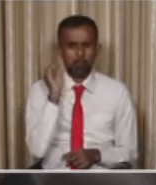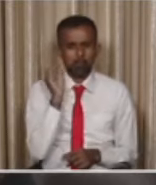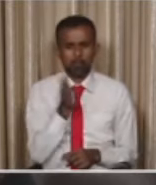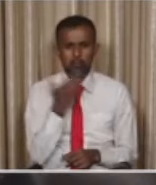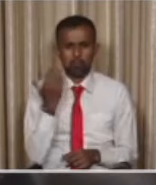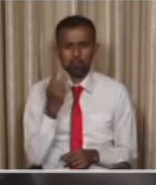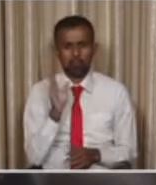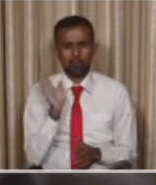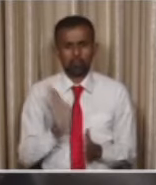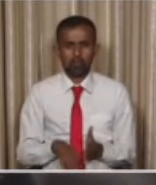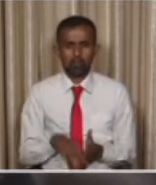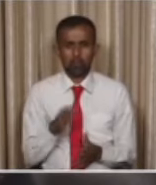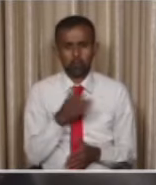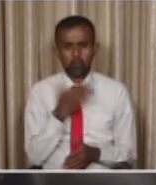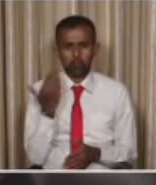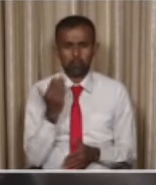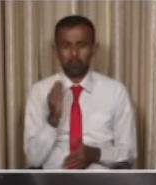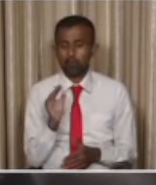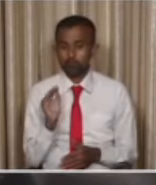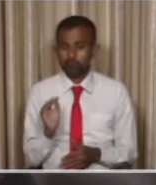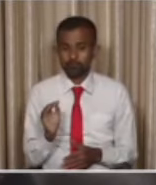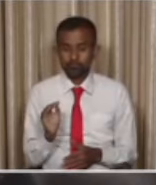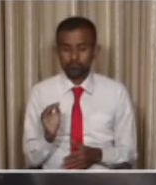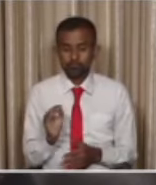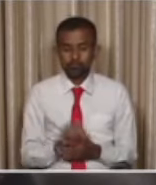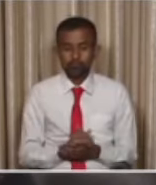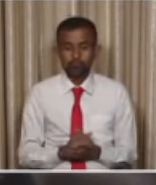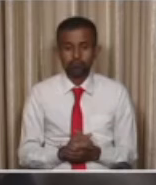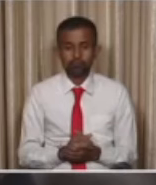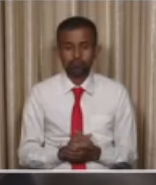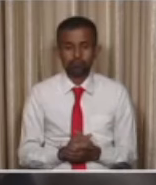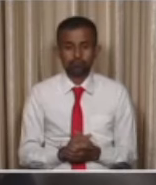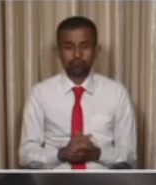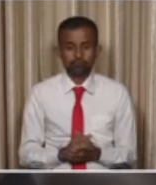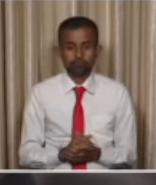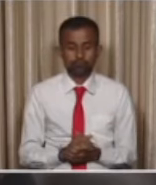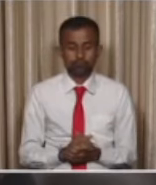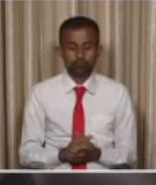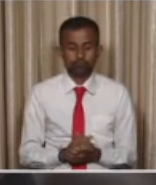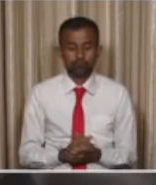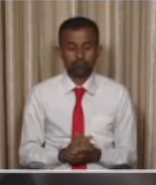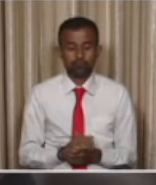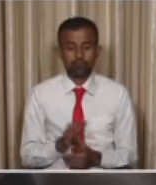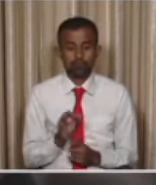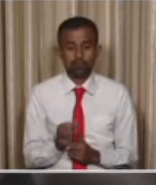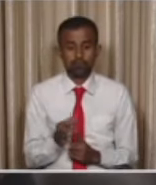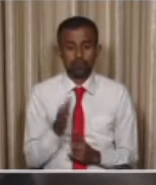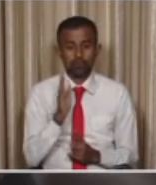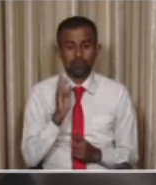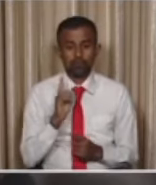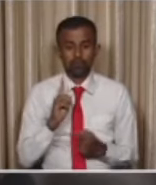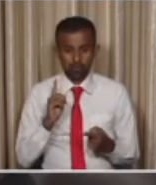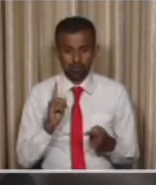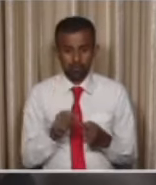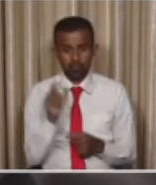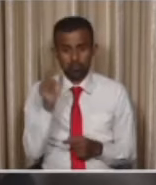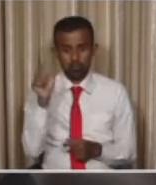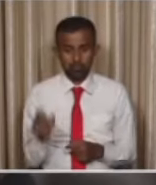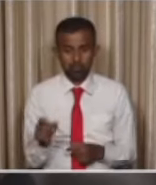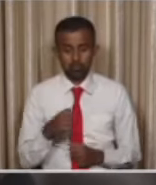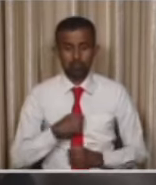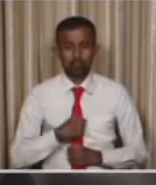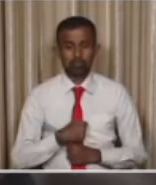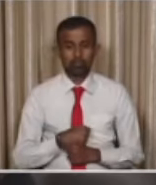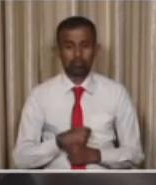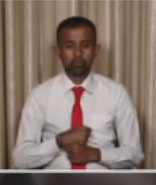point, the president and the government were agreeable to the passage of this piece